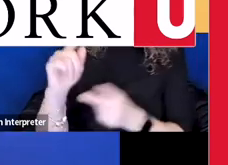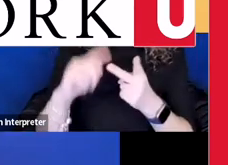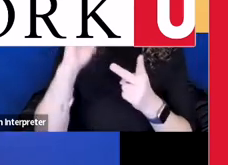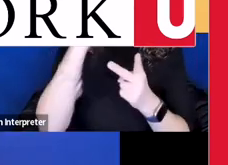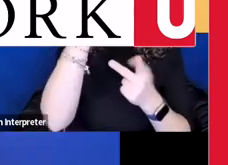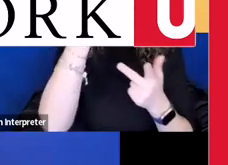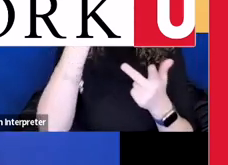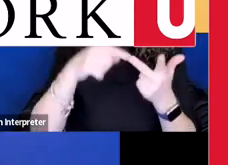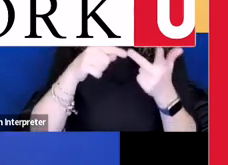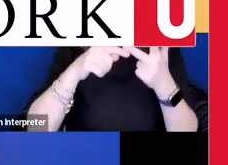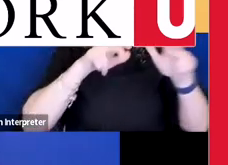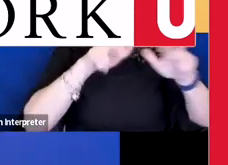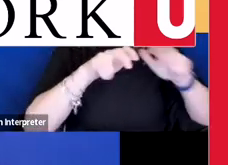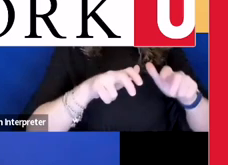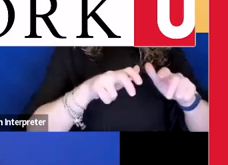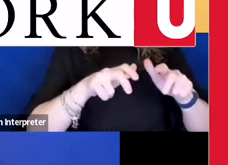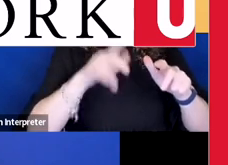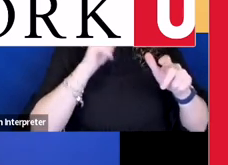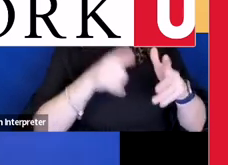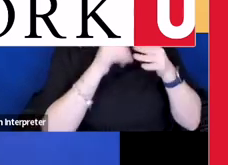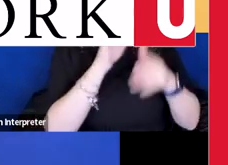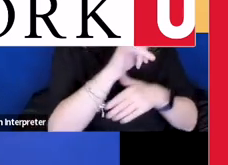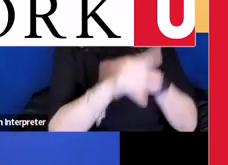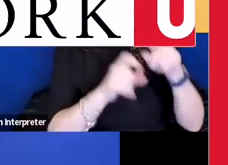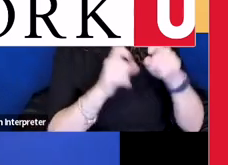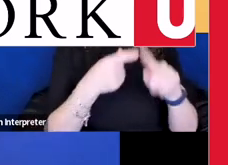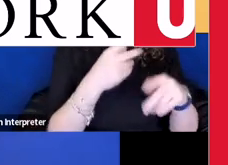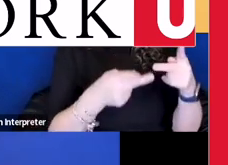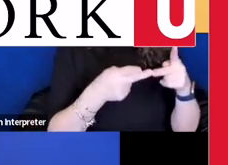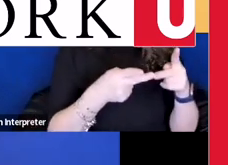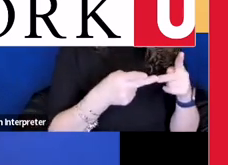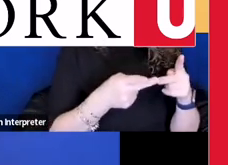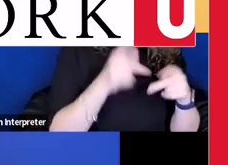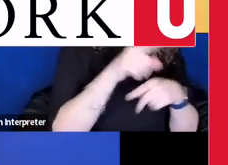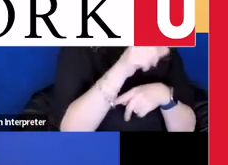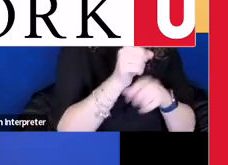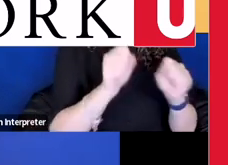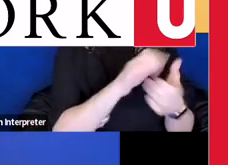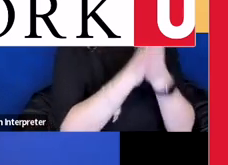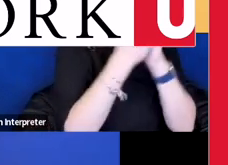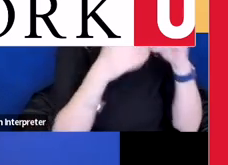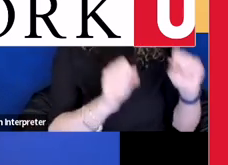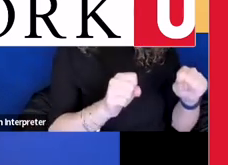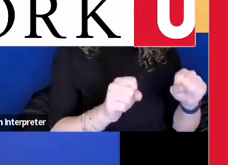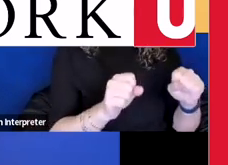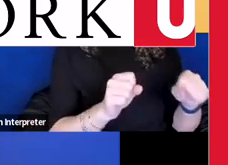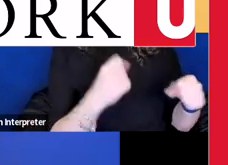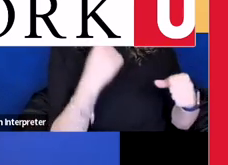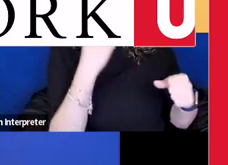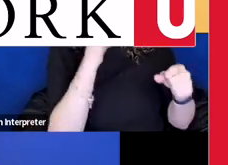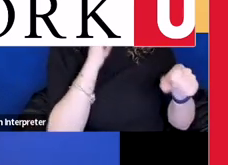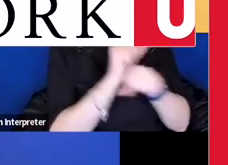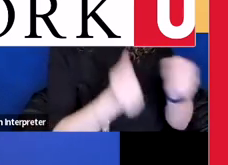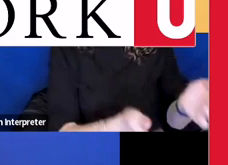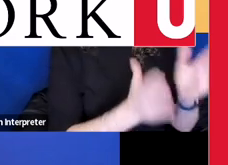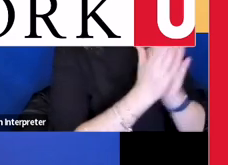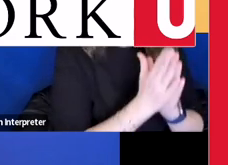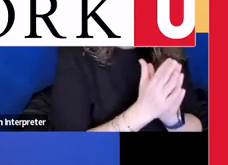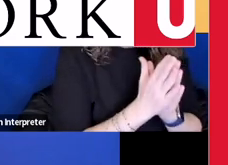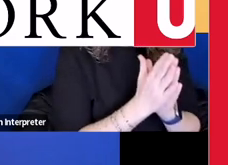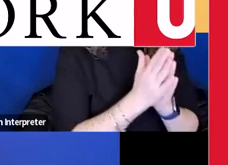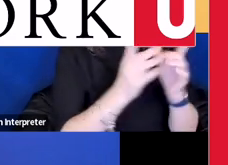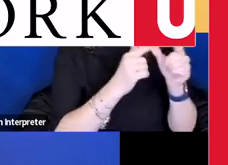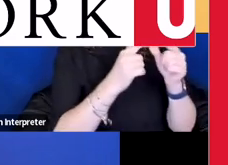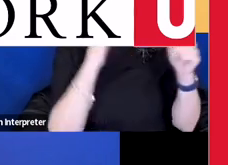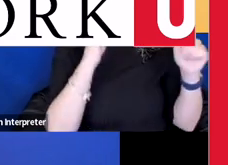the question to begin with, that make the question possible and utterable, and that create a discursive space in which to